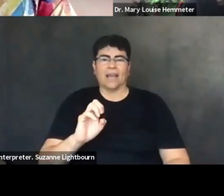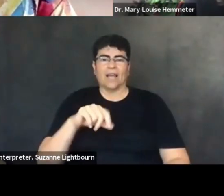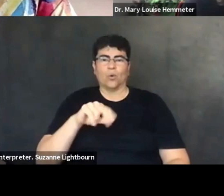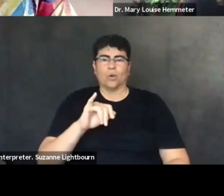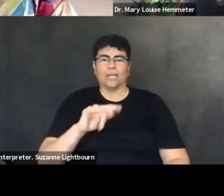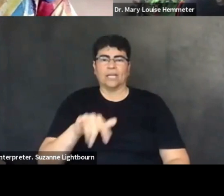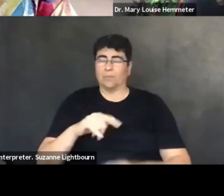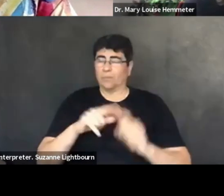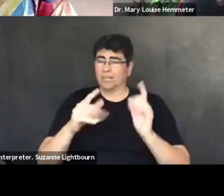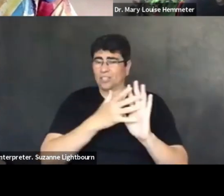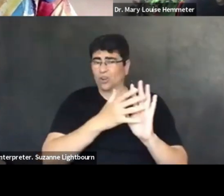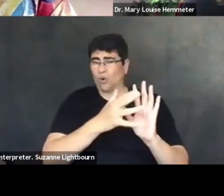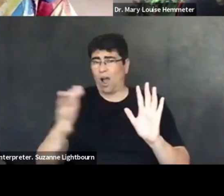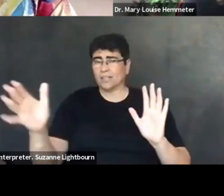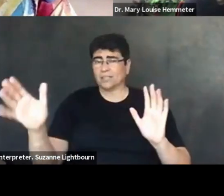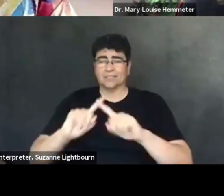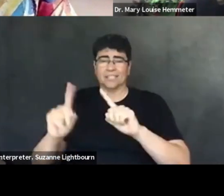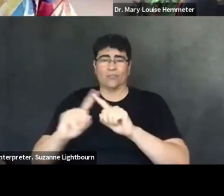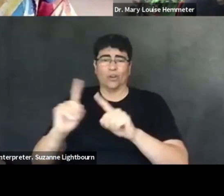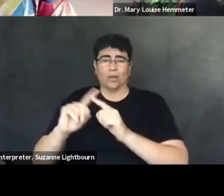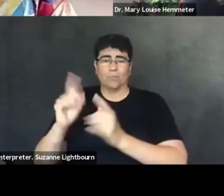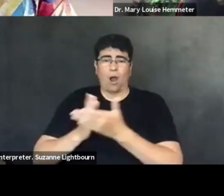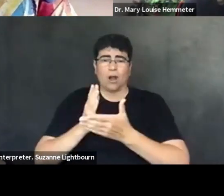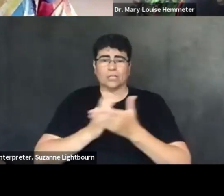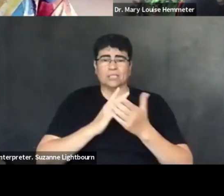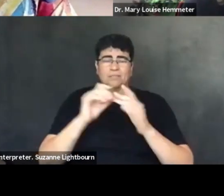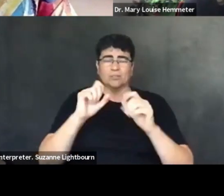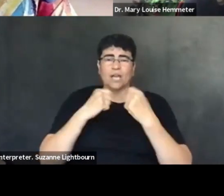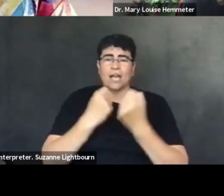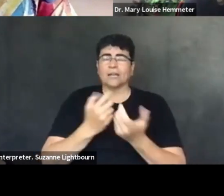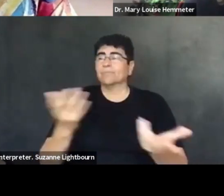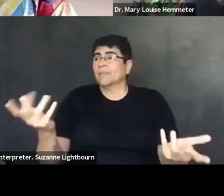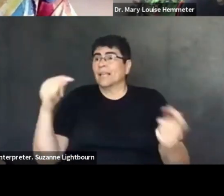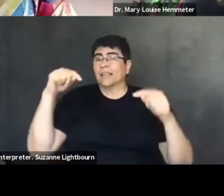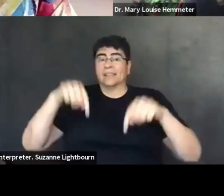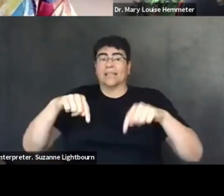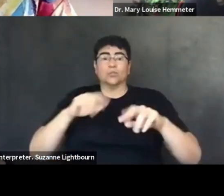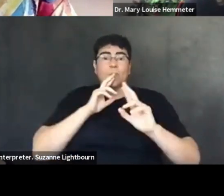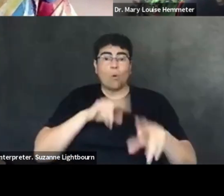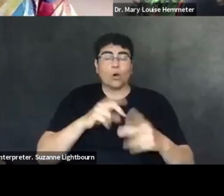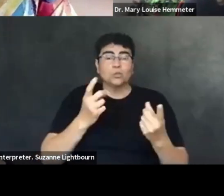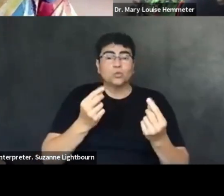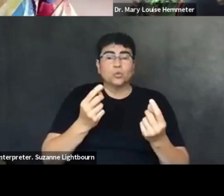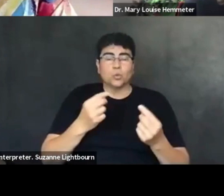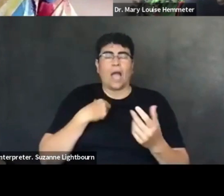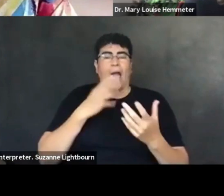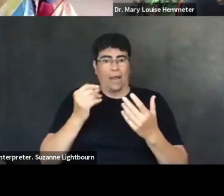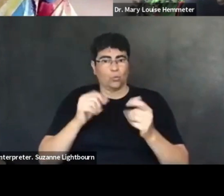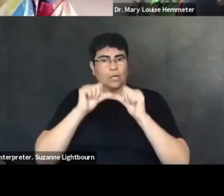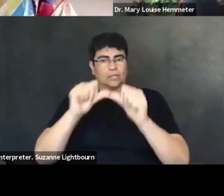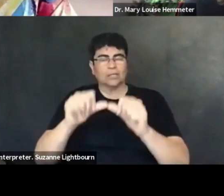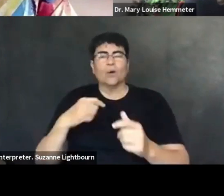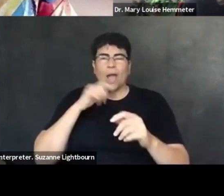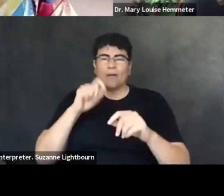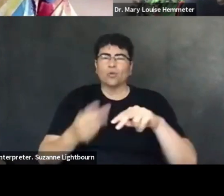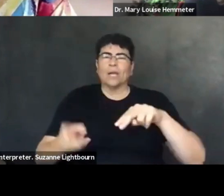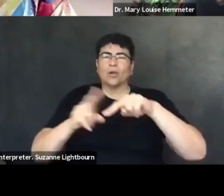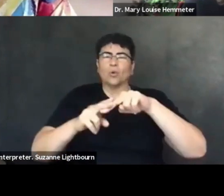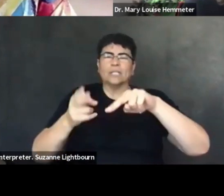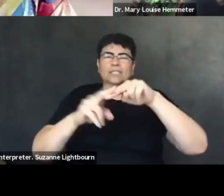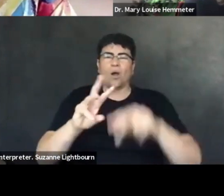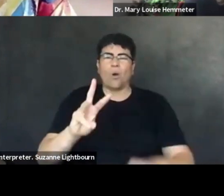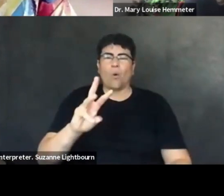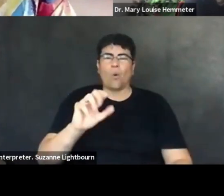of this society. So one of the things this report does, and we need to continue to do, is increase the wattage of the light. We need to